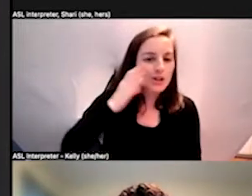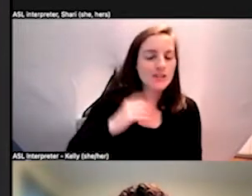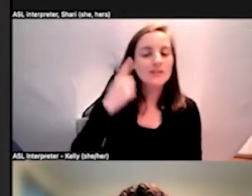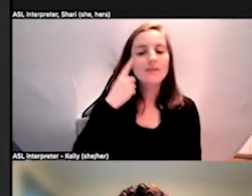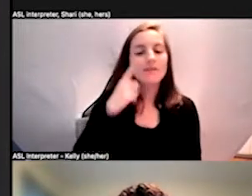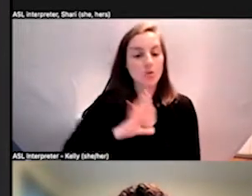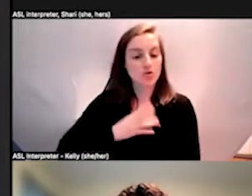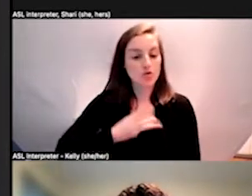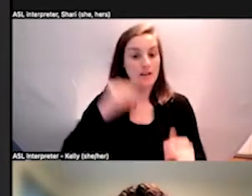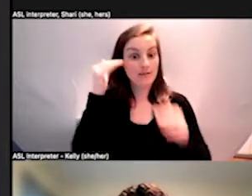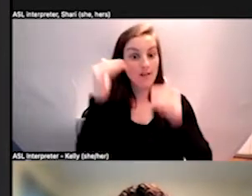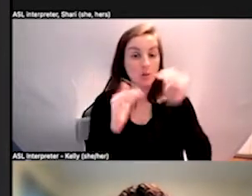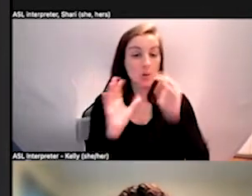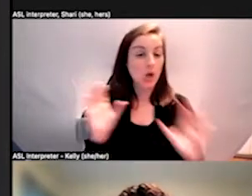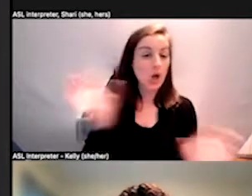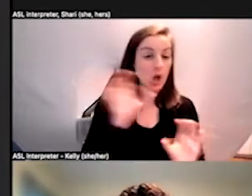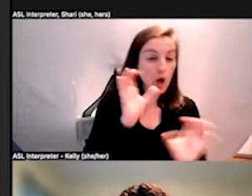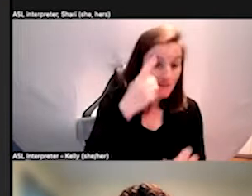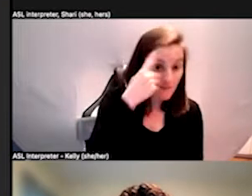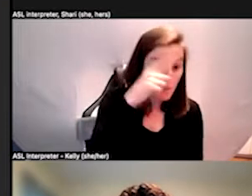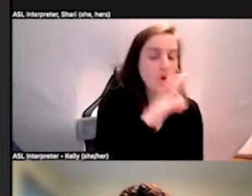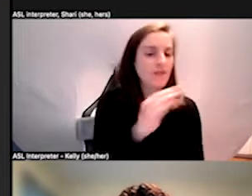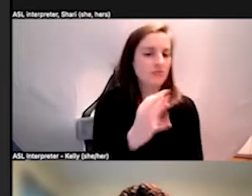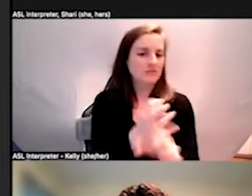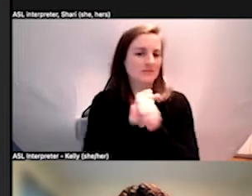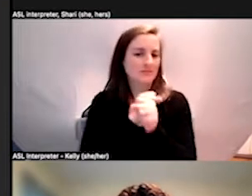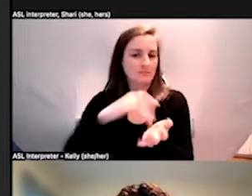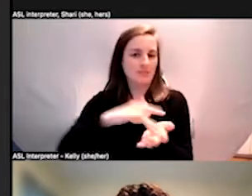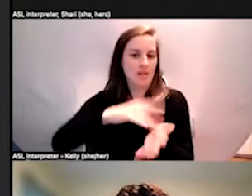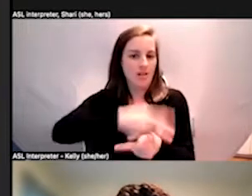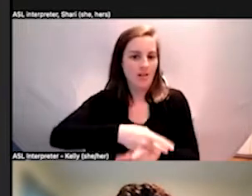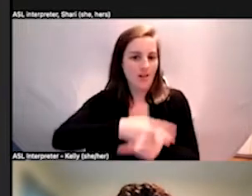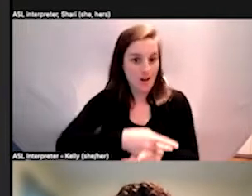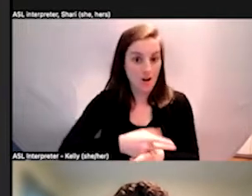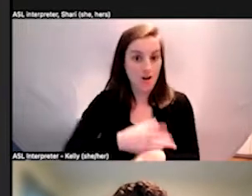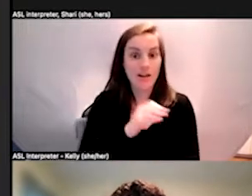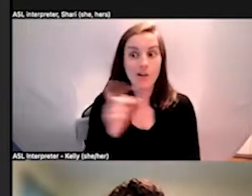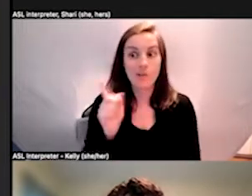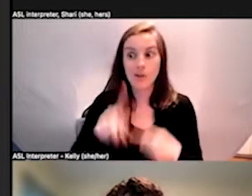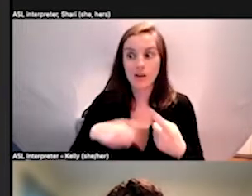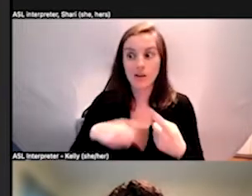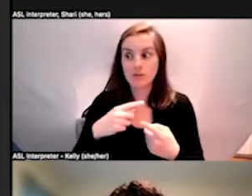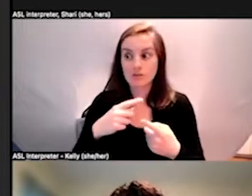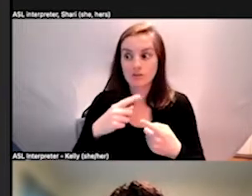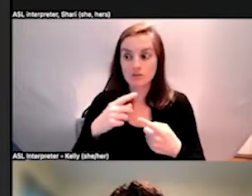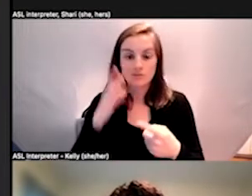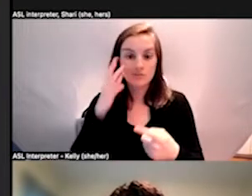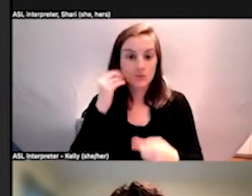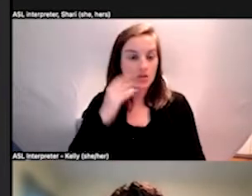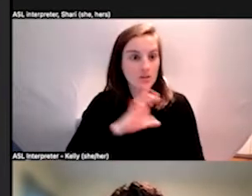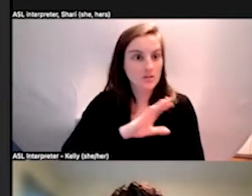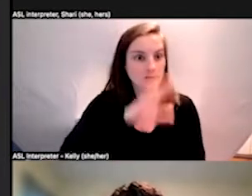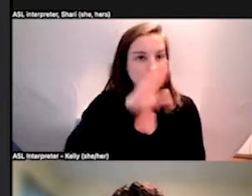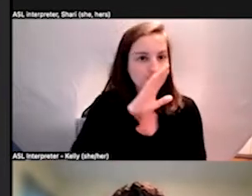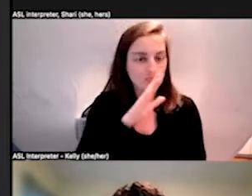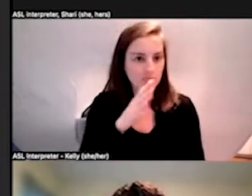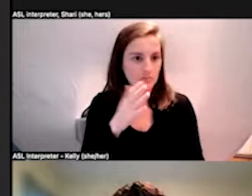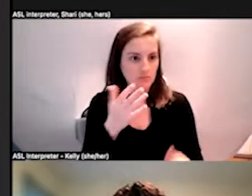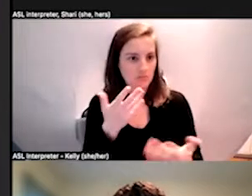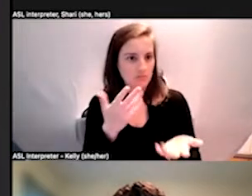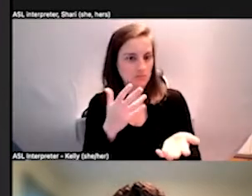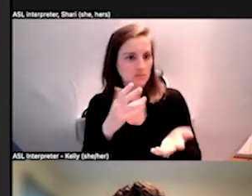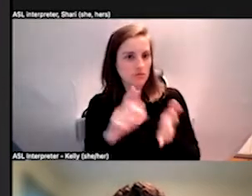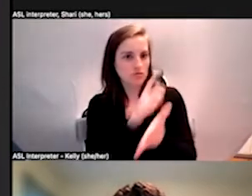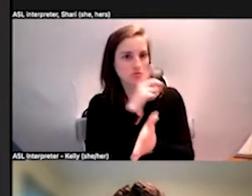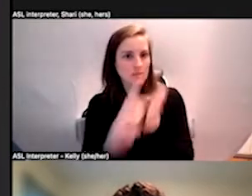medical care and instances of transphobia that we might feel compelled to brush off, but what we can actually do in